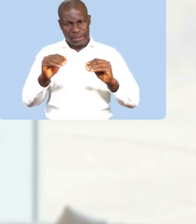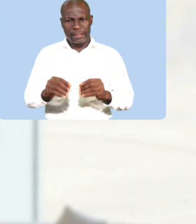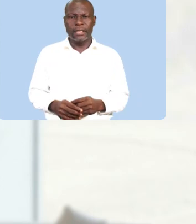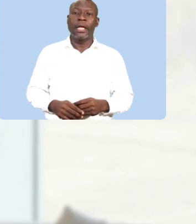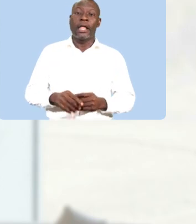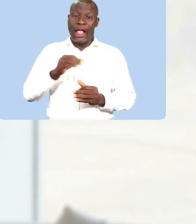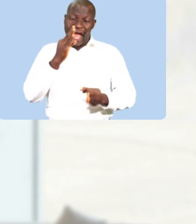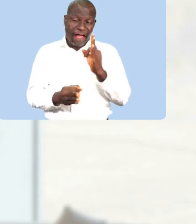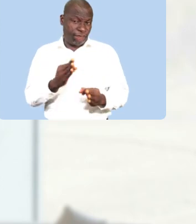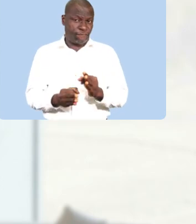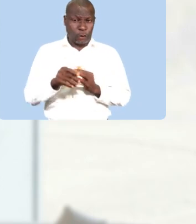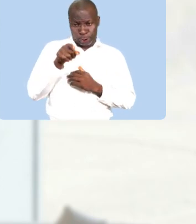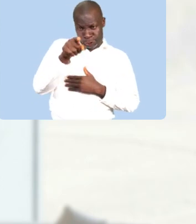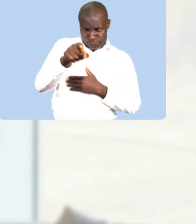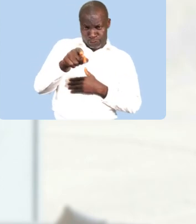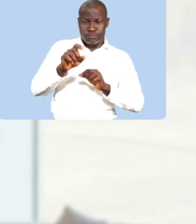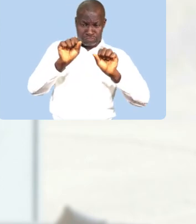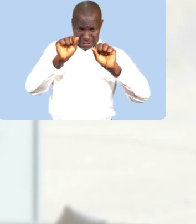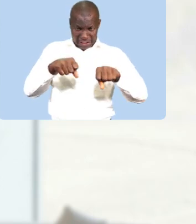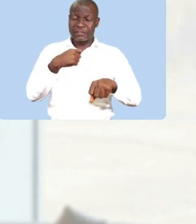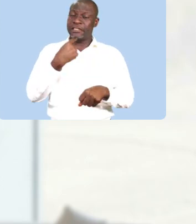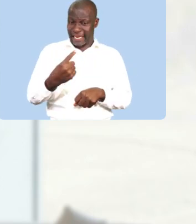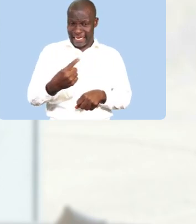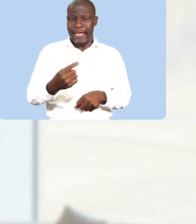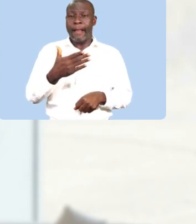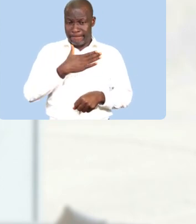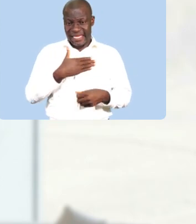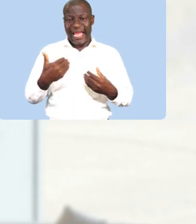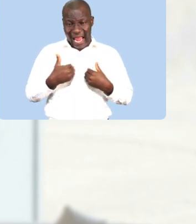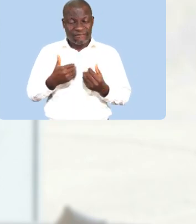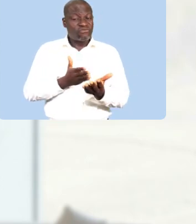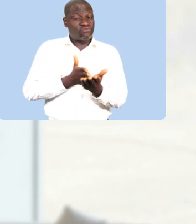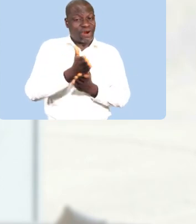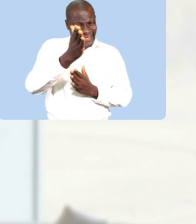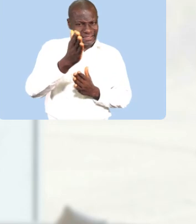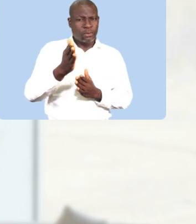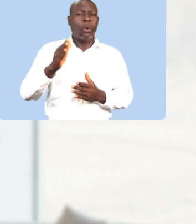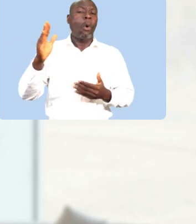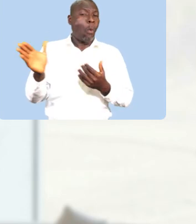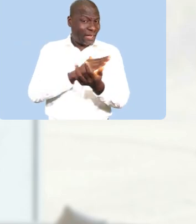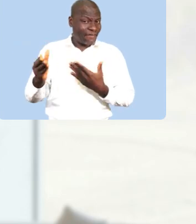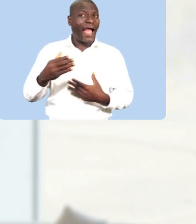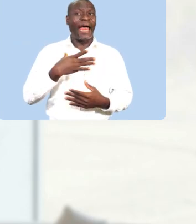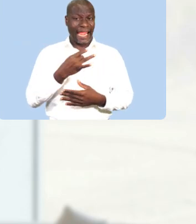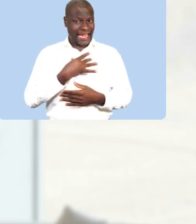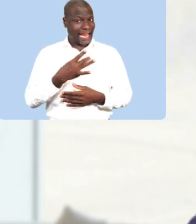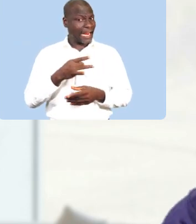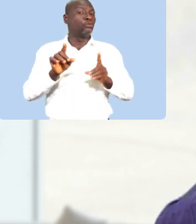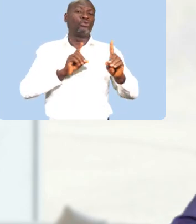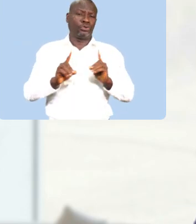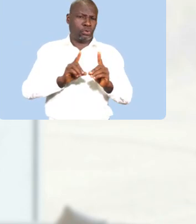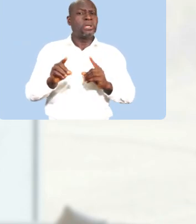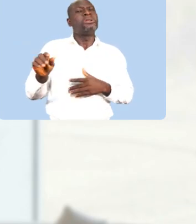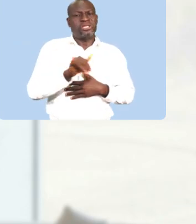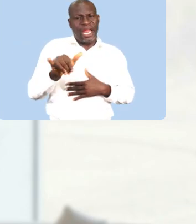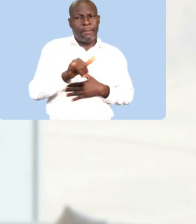me a kasa, or do I an kasa, and one right? Said the openo, obey ye, and was akwa yisono. On yamia